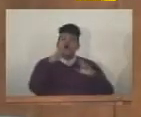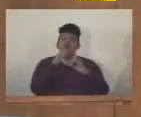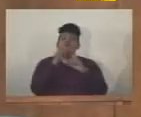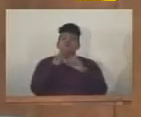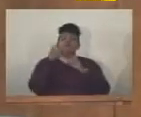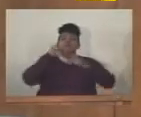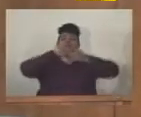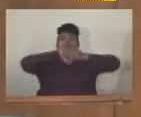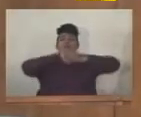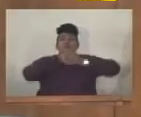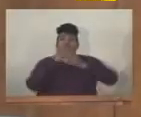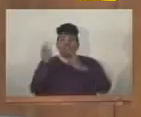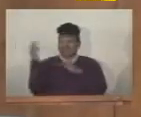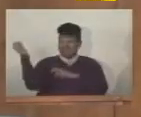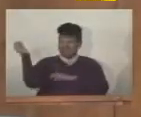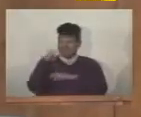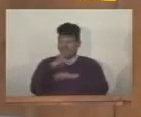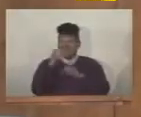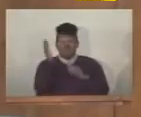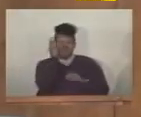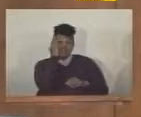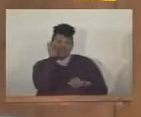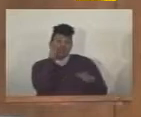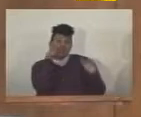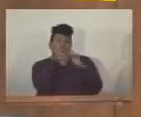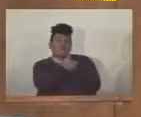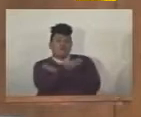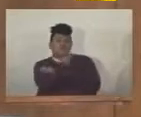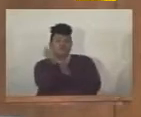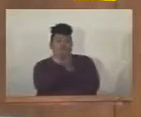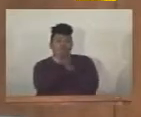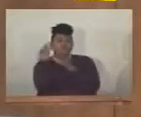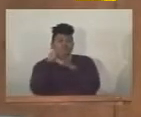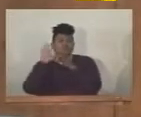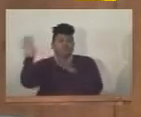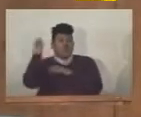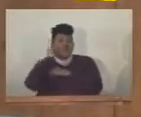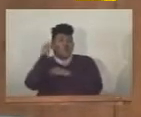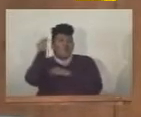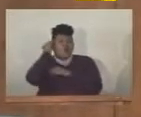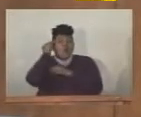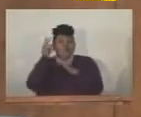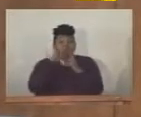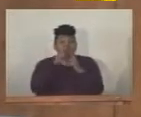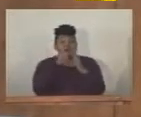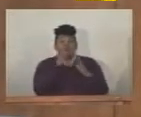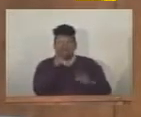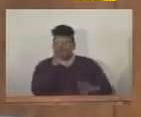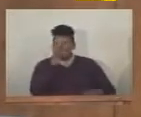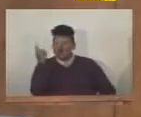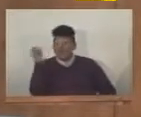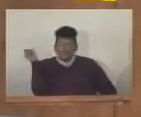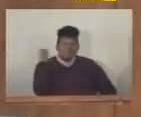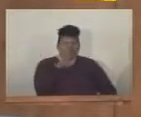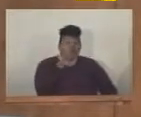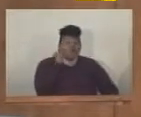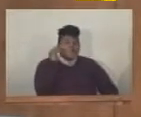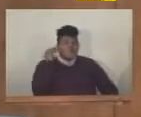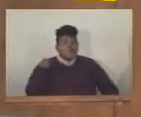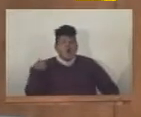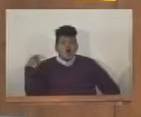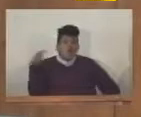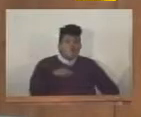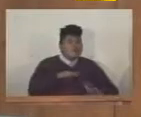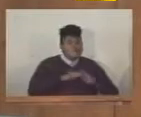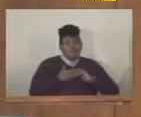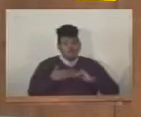your frustration. Jamaica is your home, the place where you plan to retire. Many of you are working in extreme weather